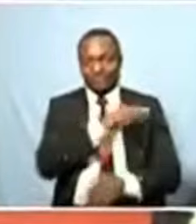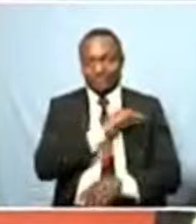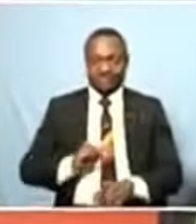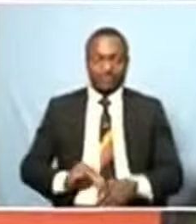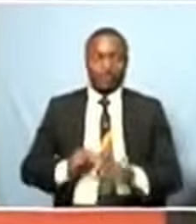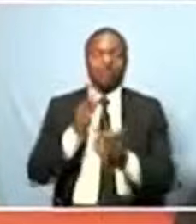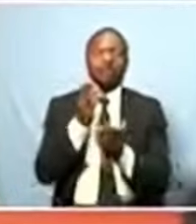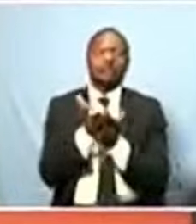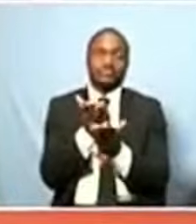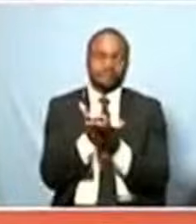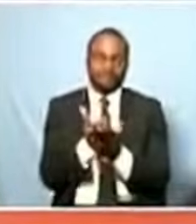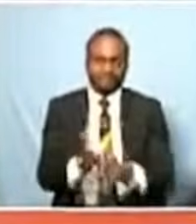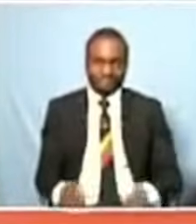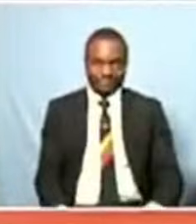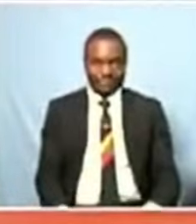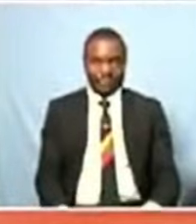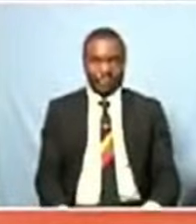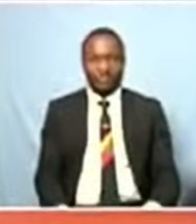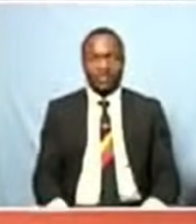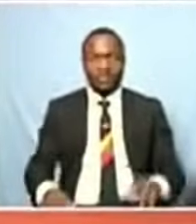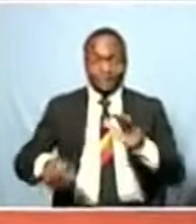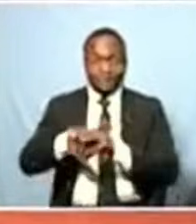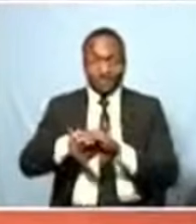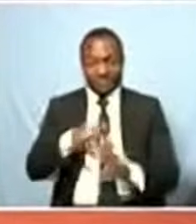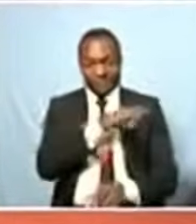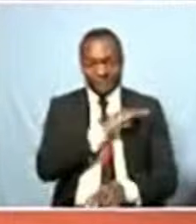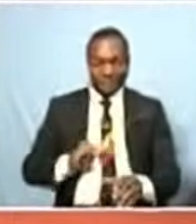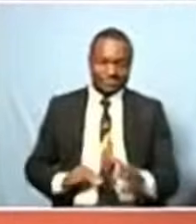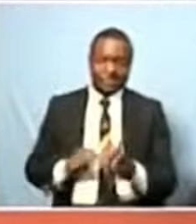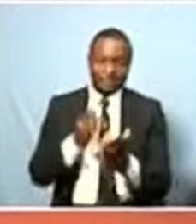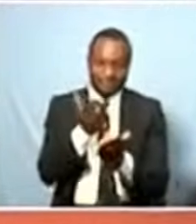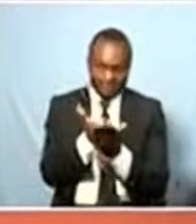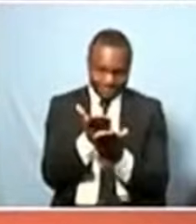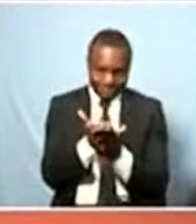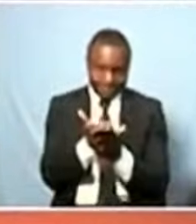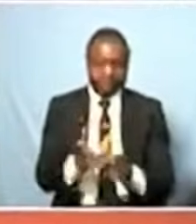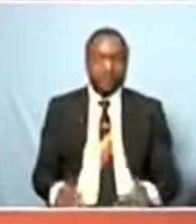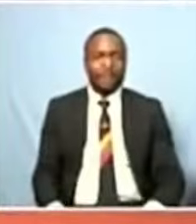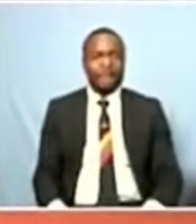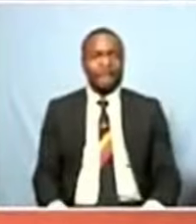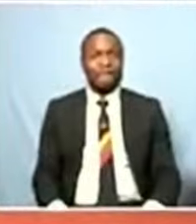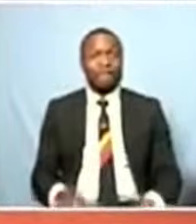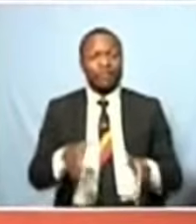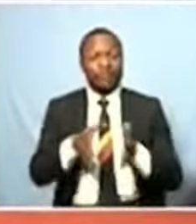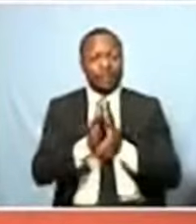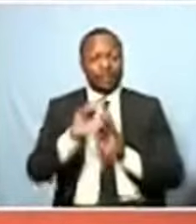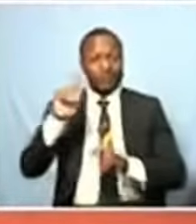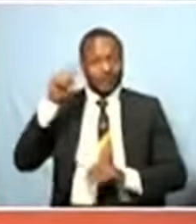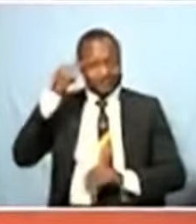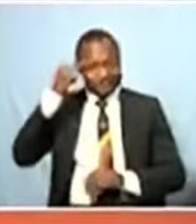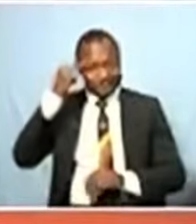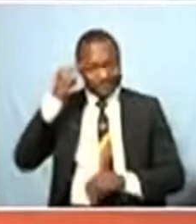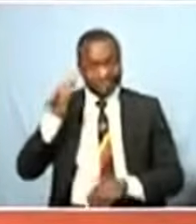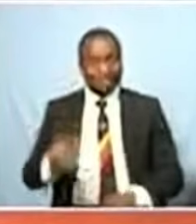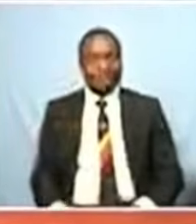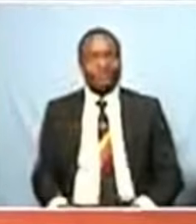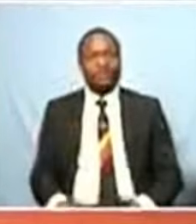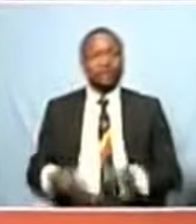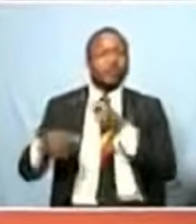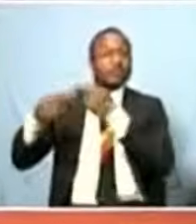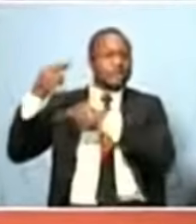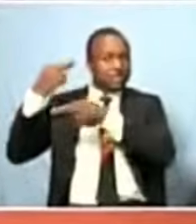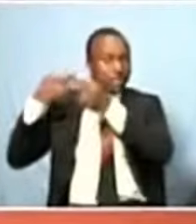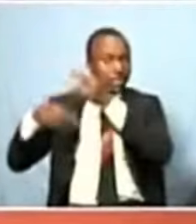motion. Madam Speaker, a private member's motion that is urging government to revise